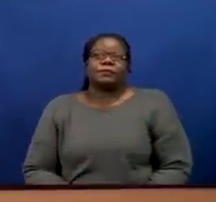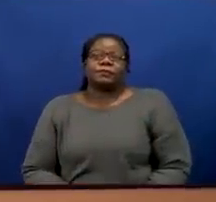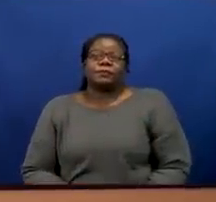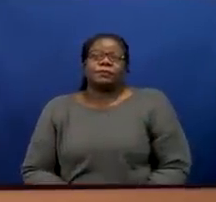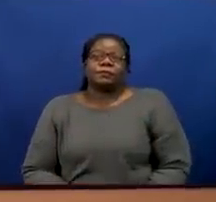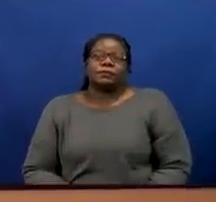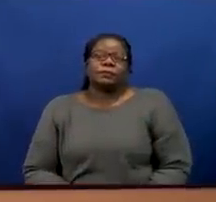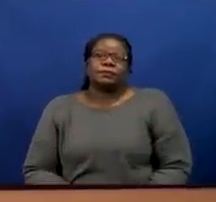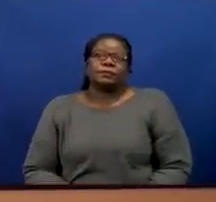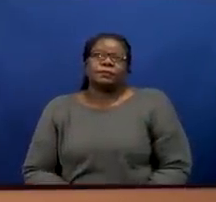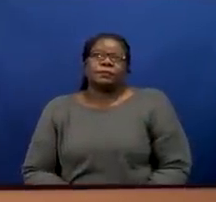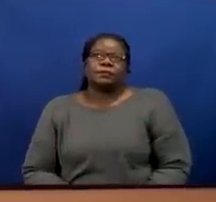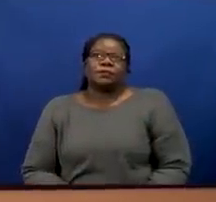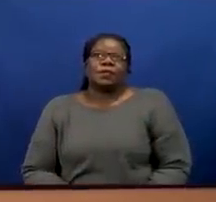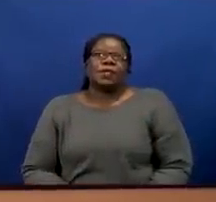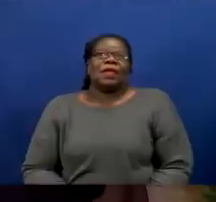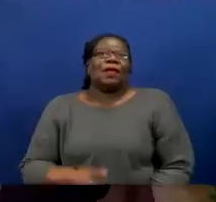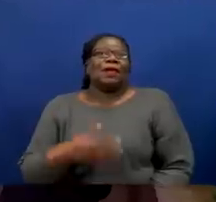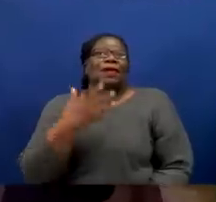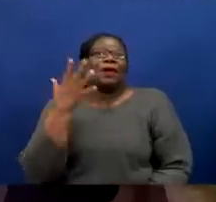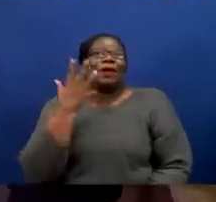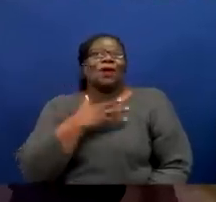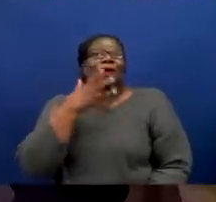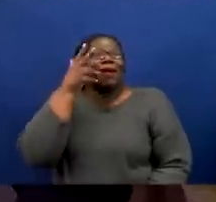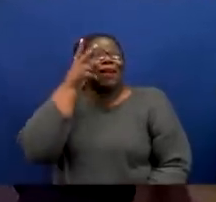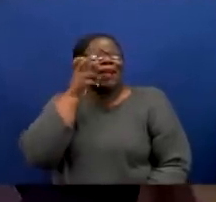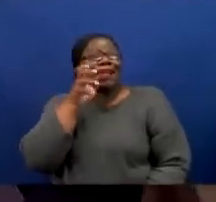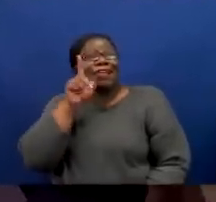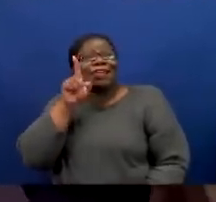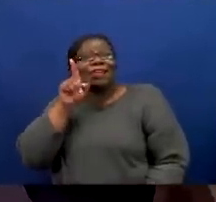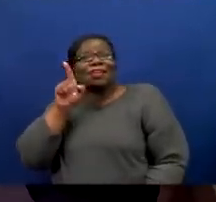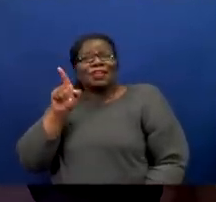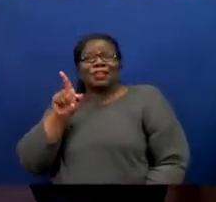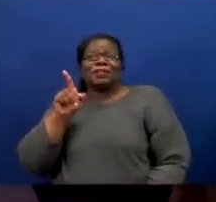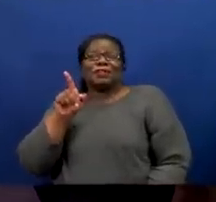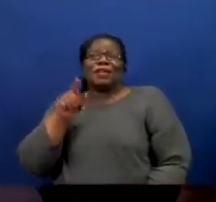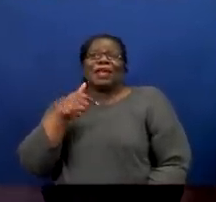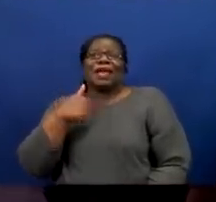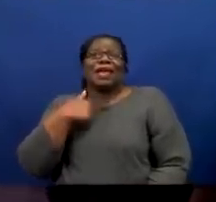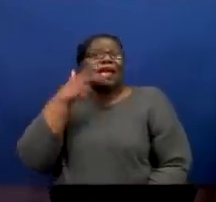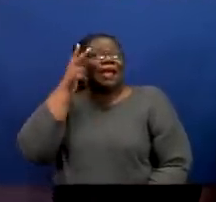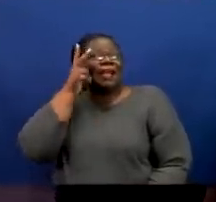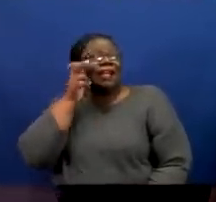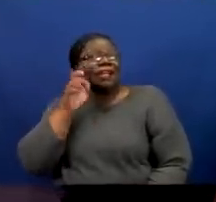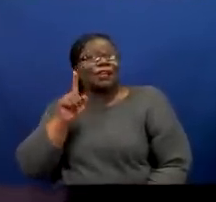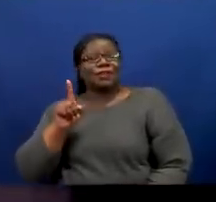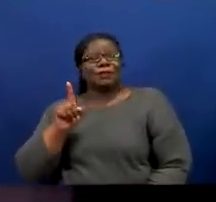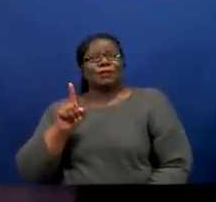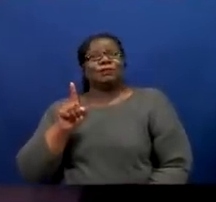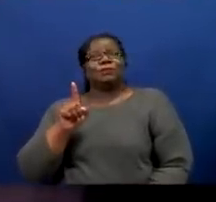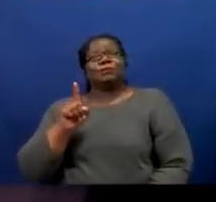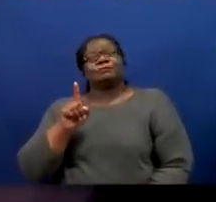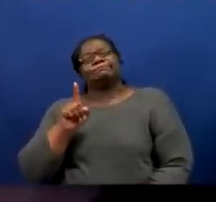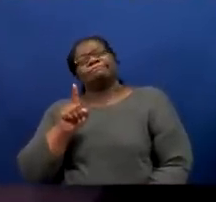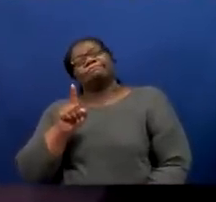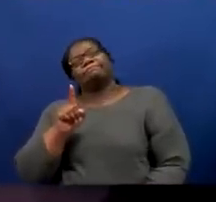verse 11. Oh, I hear you over there. I hear you. I hear you.